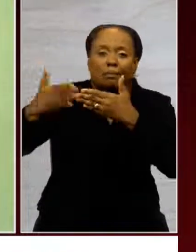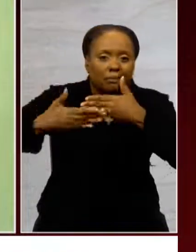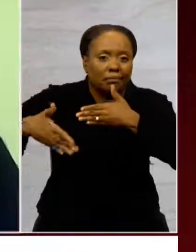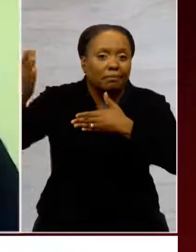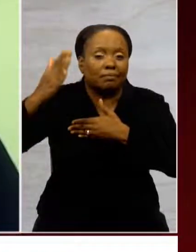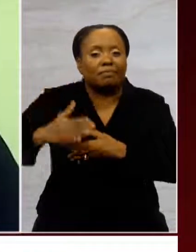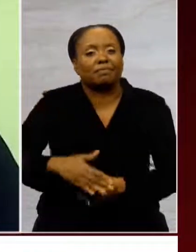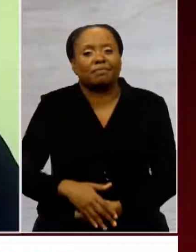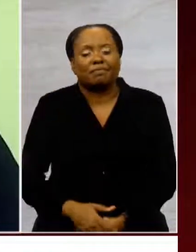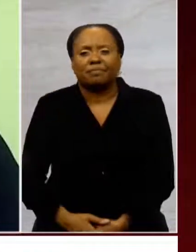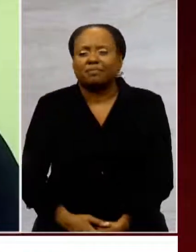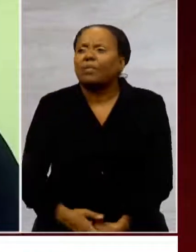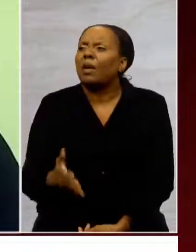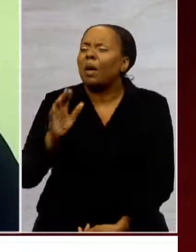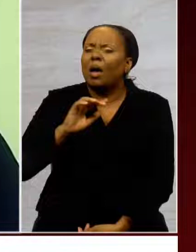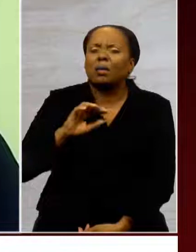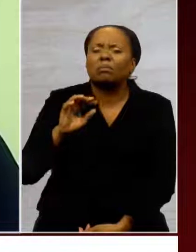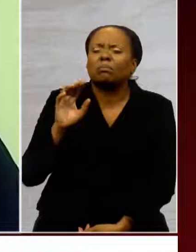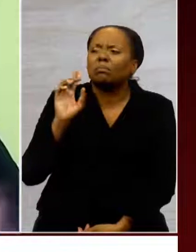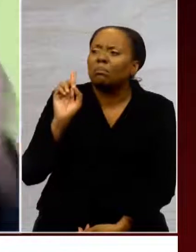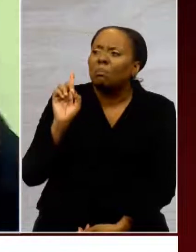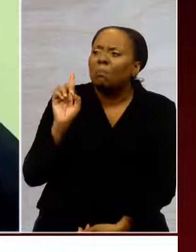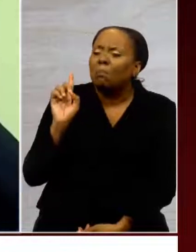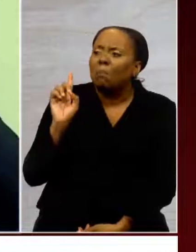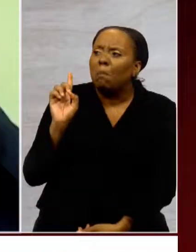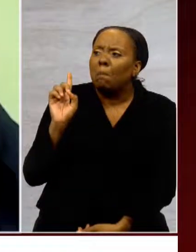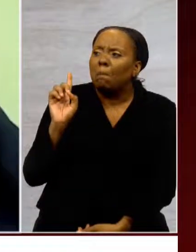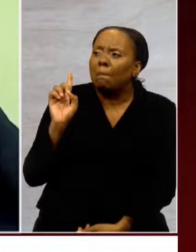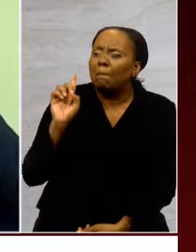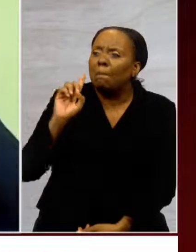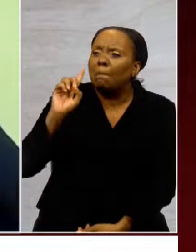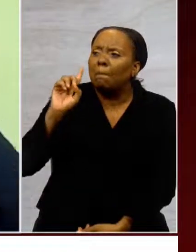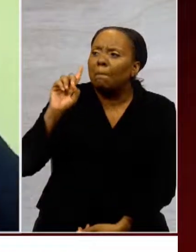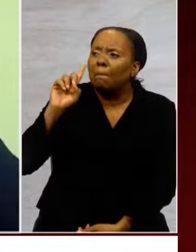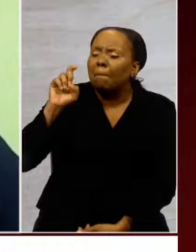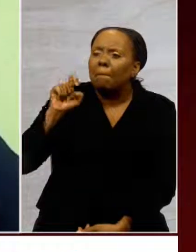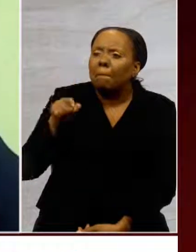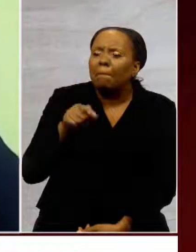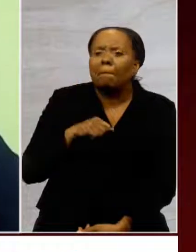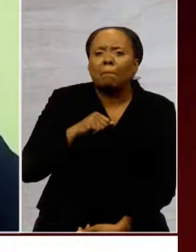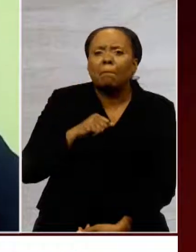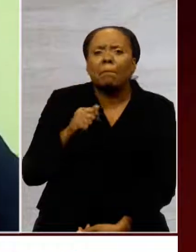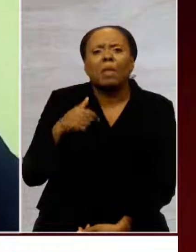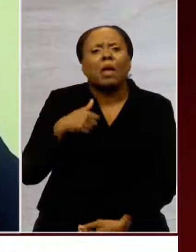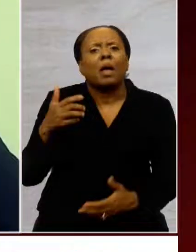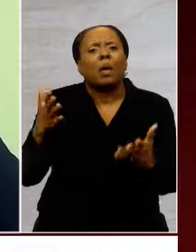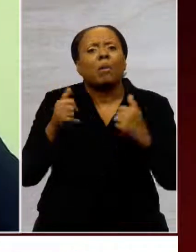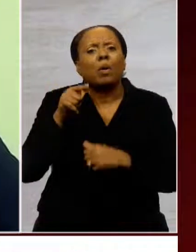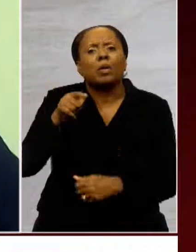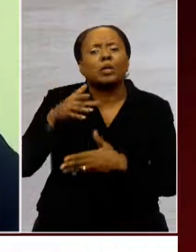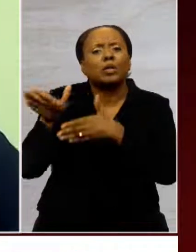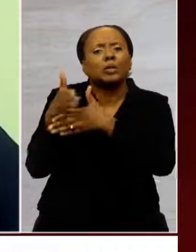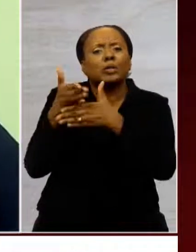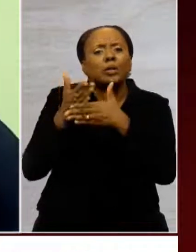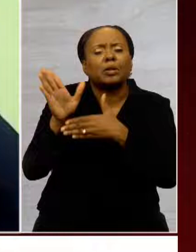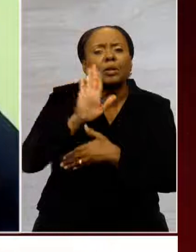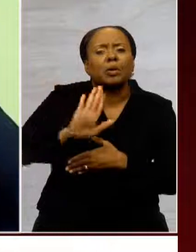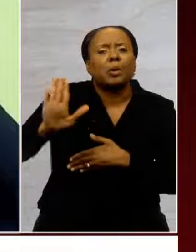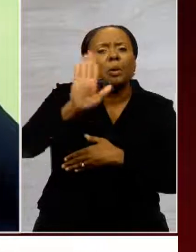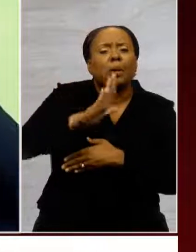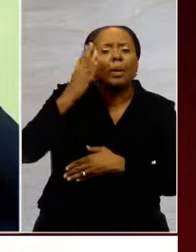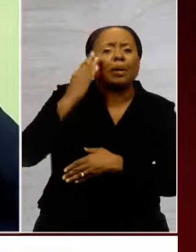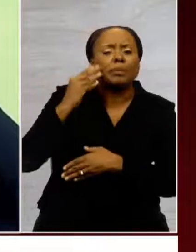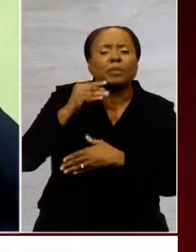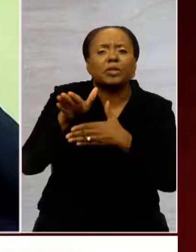opinion. If you don't mind, Sonia, I want you to shed some light for our viewers on your situation and how this legislation